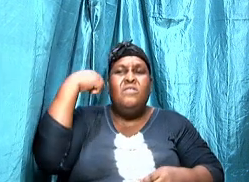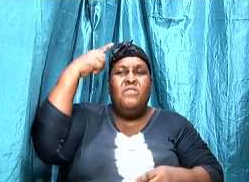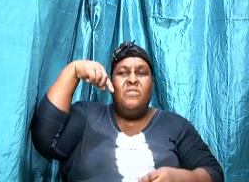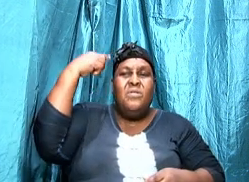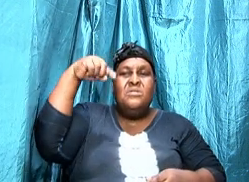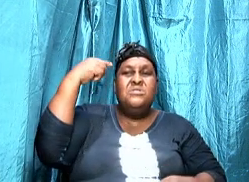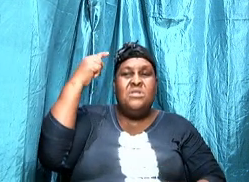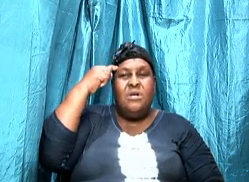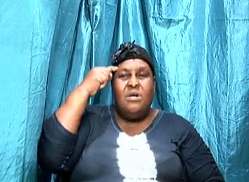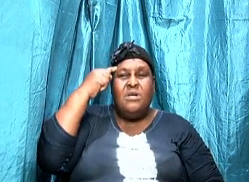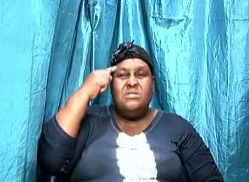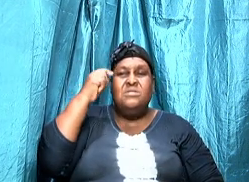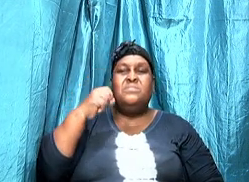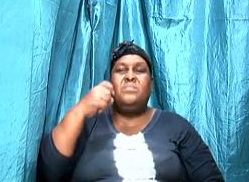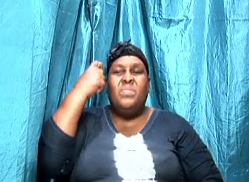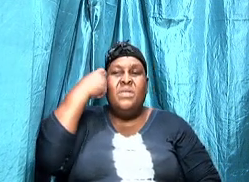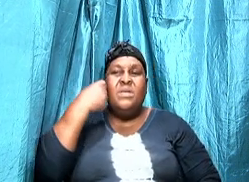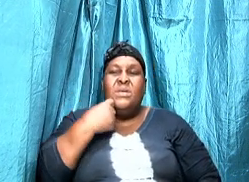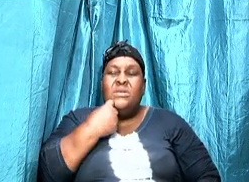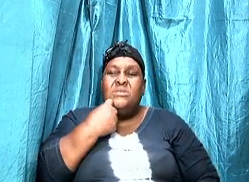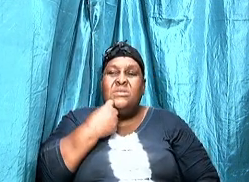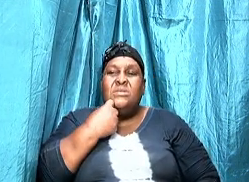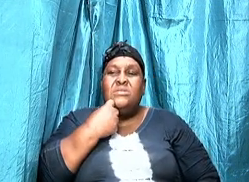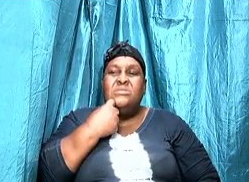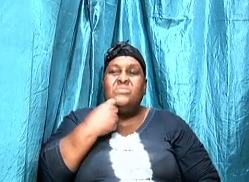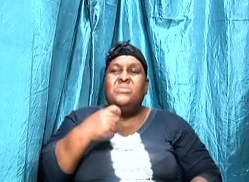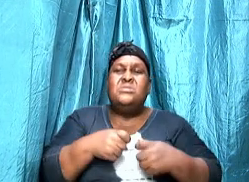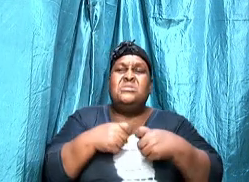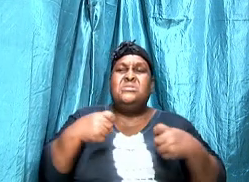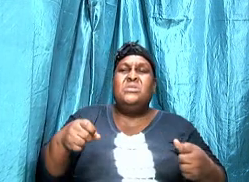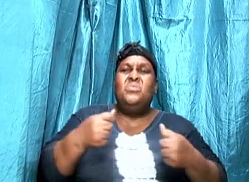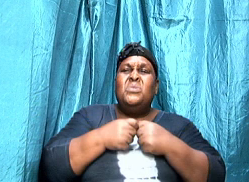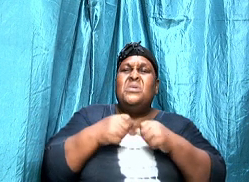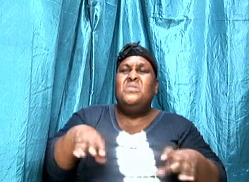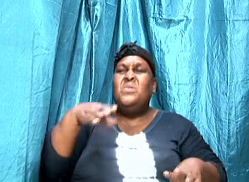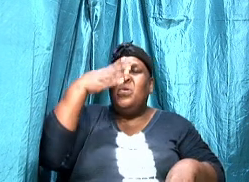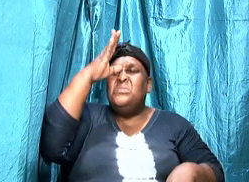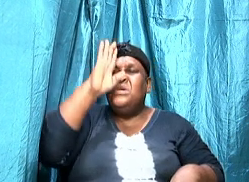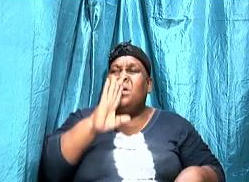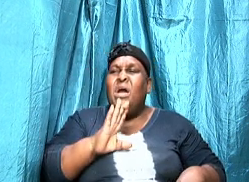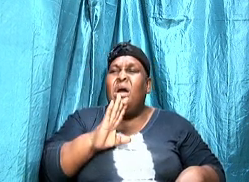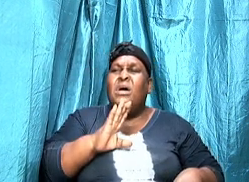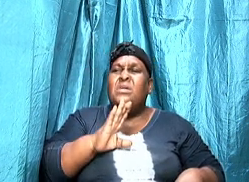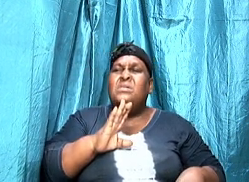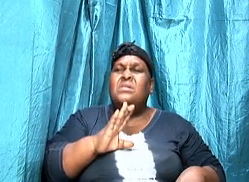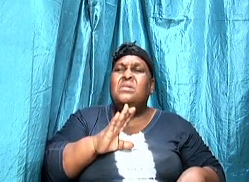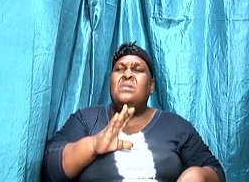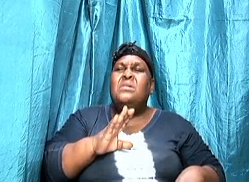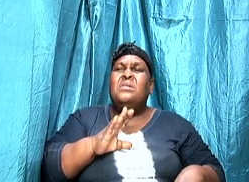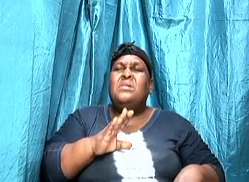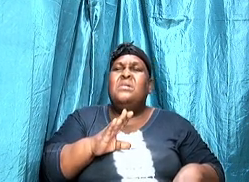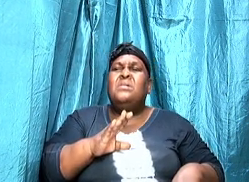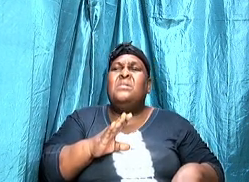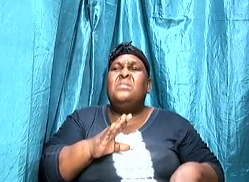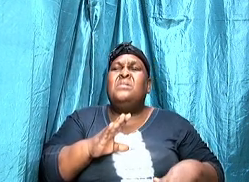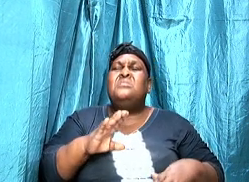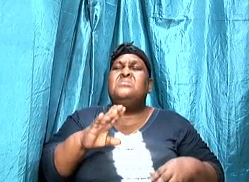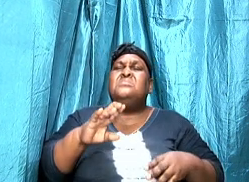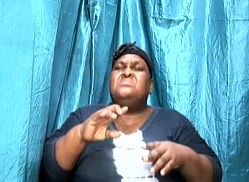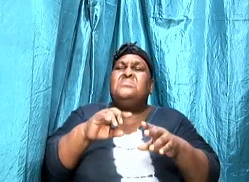Without God as the source of morality, they began to indulge in